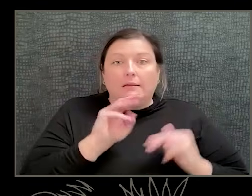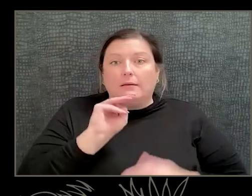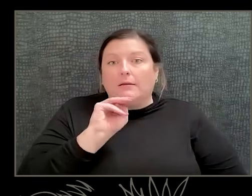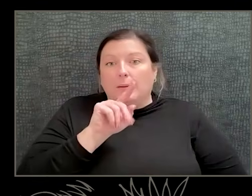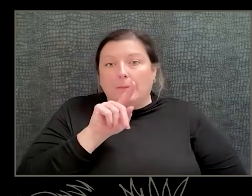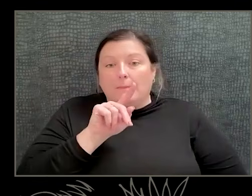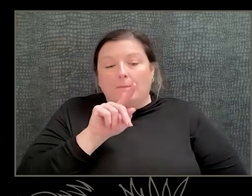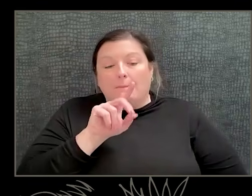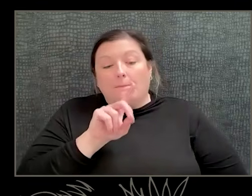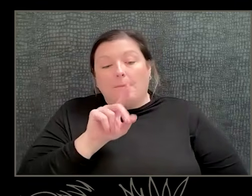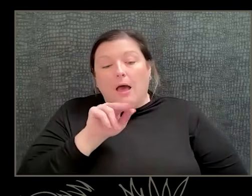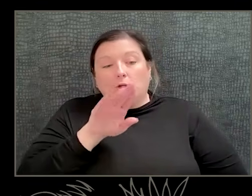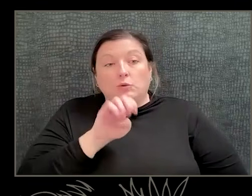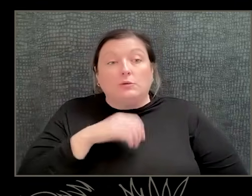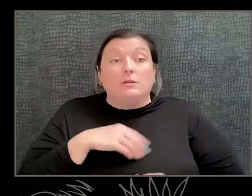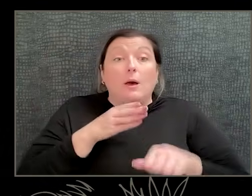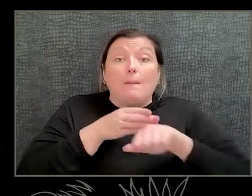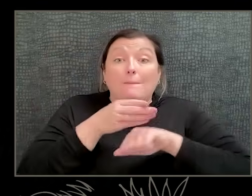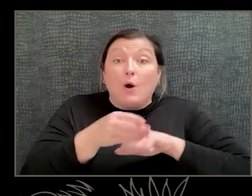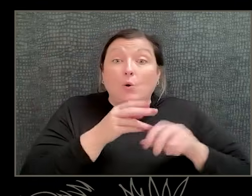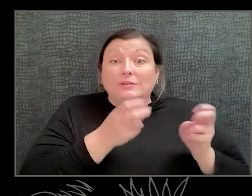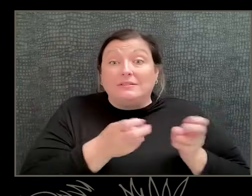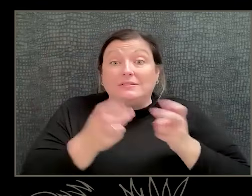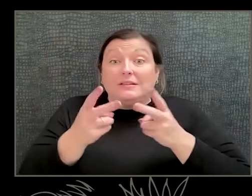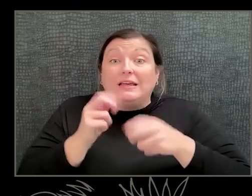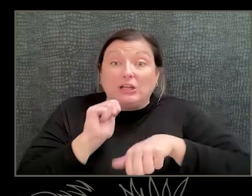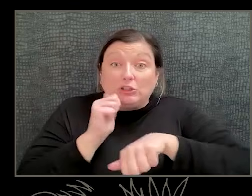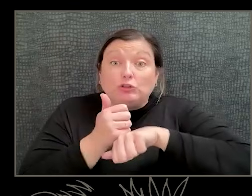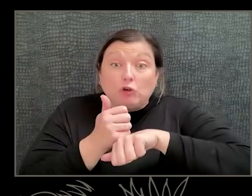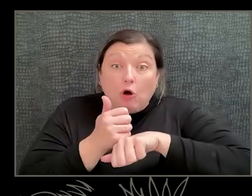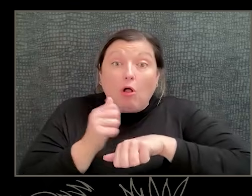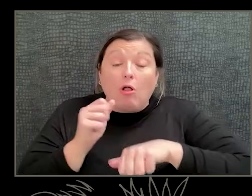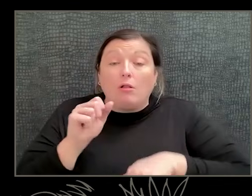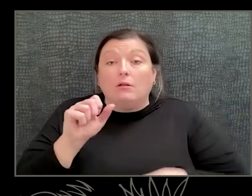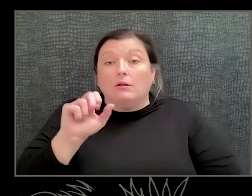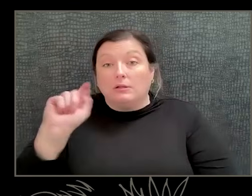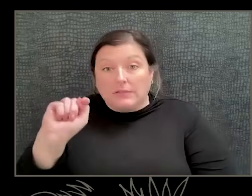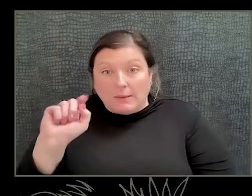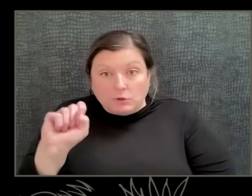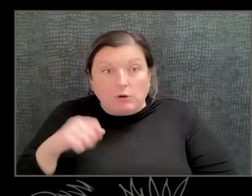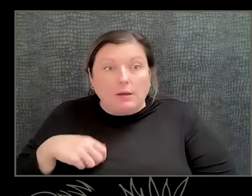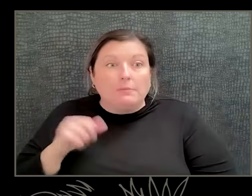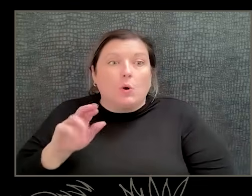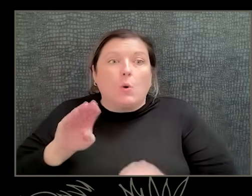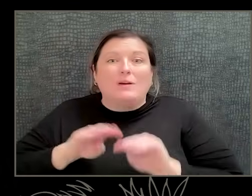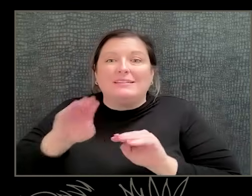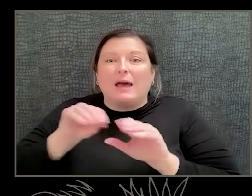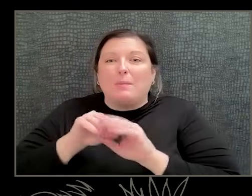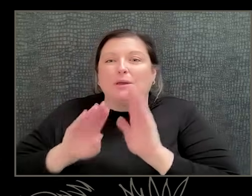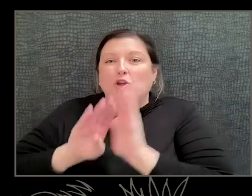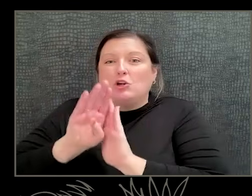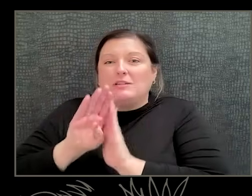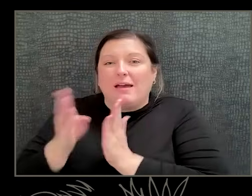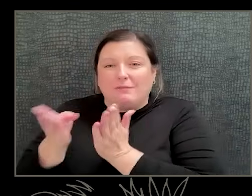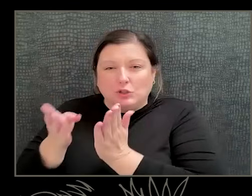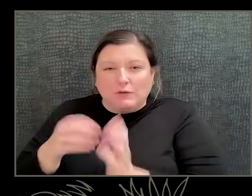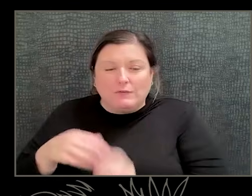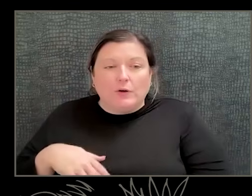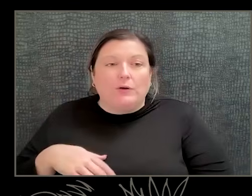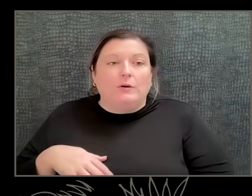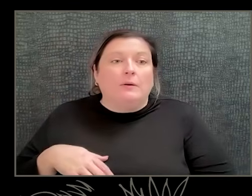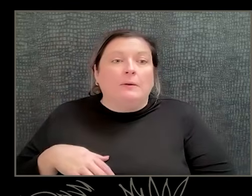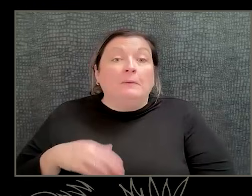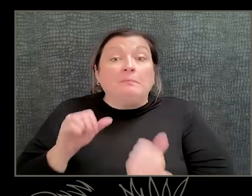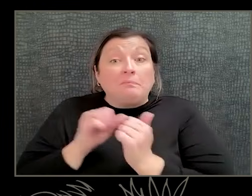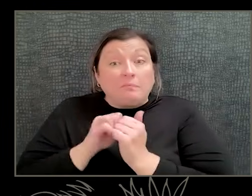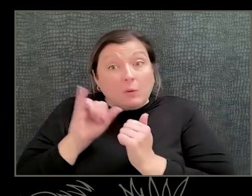post-install script or just having it be a step in your dev server. With that, you